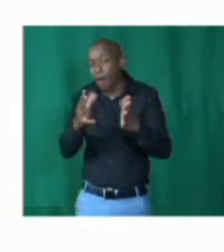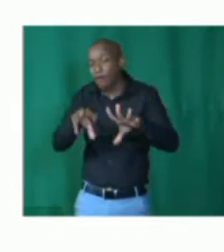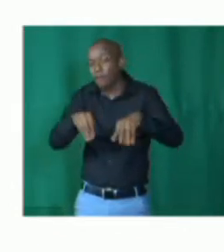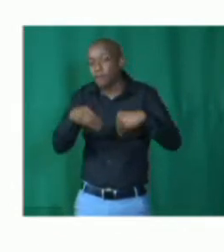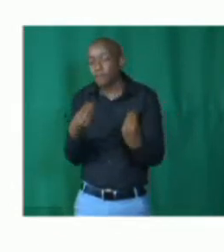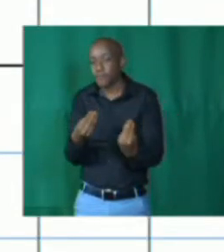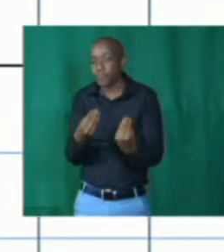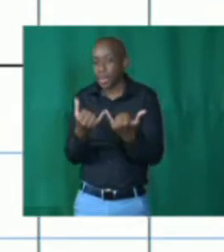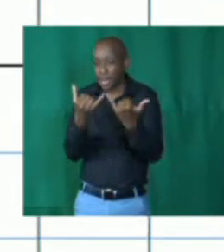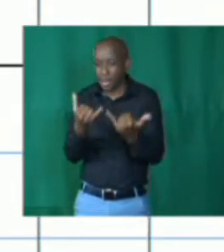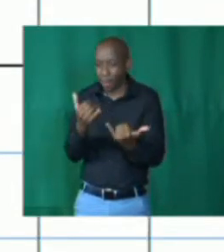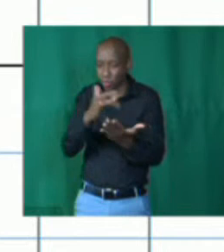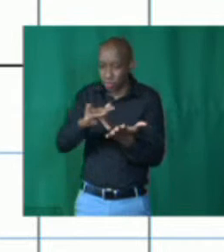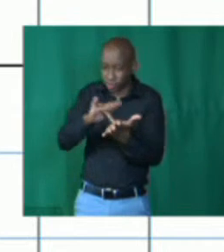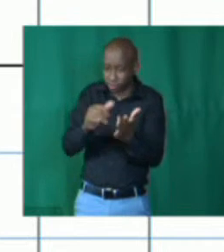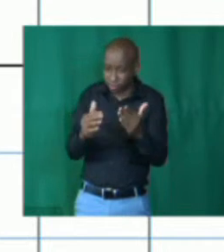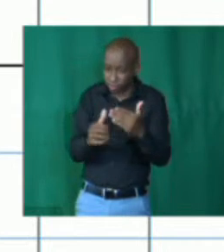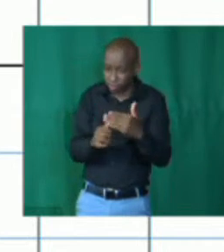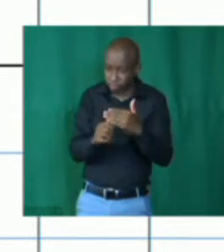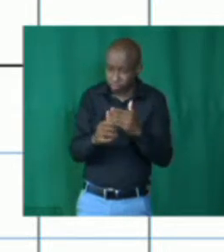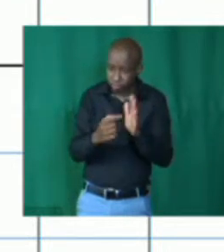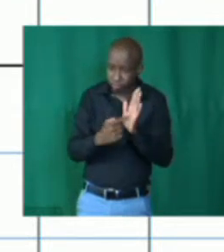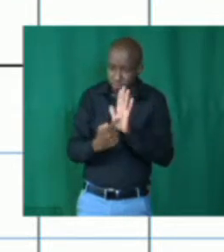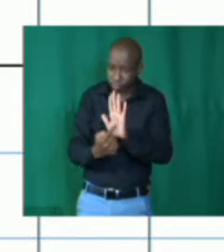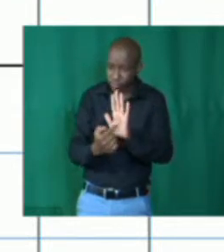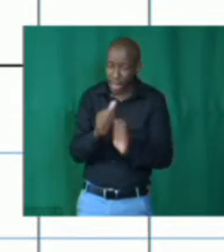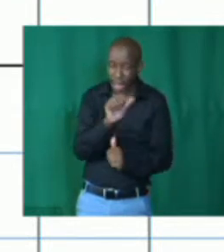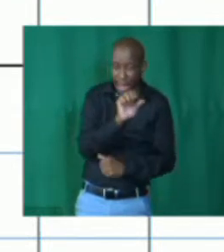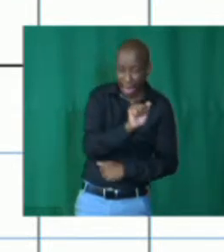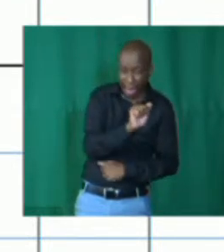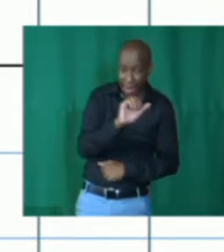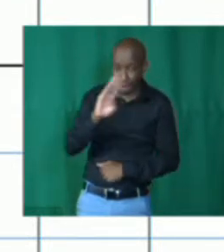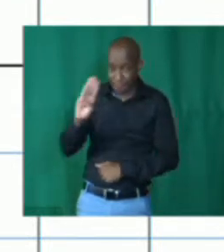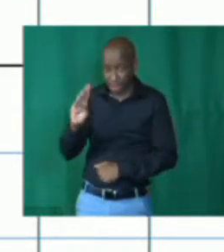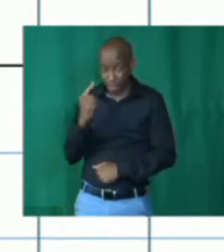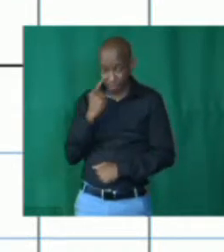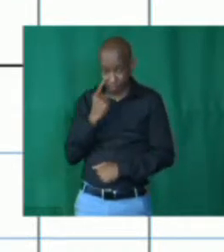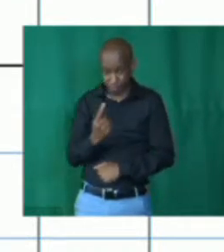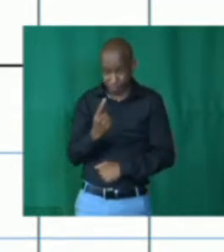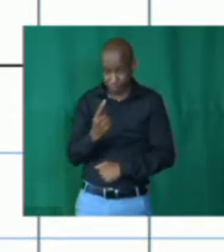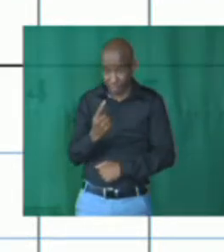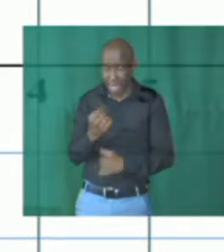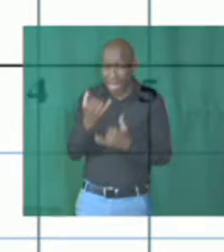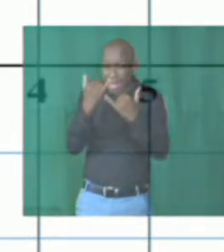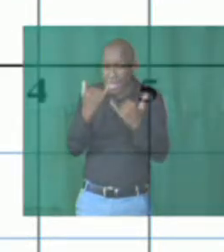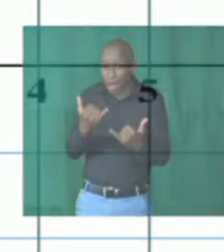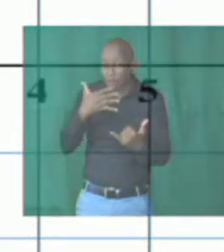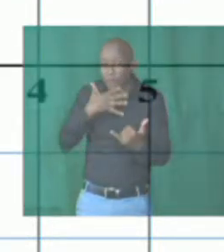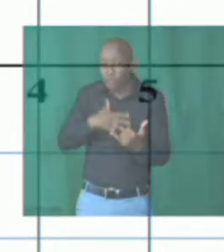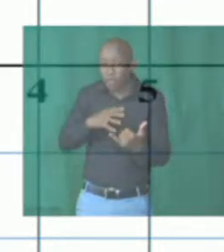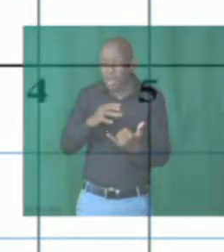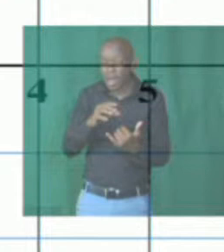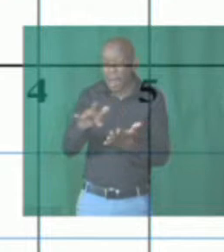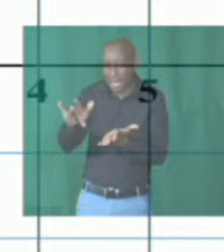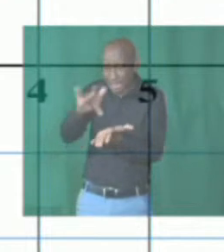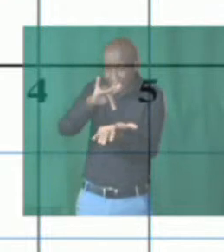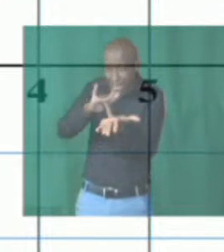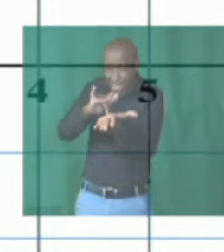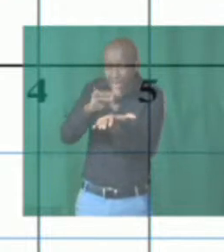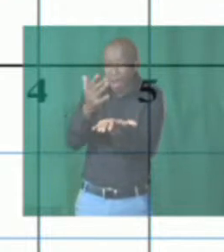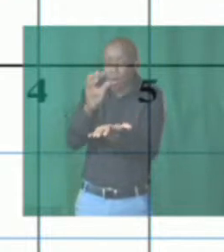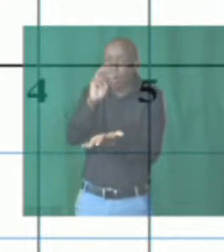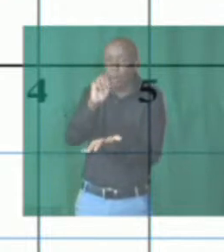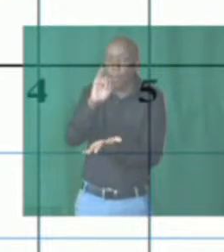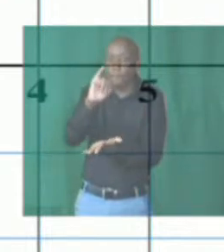So here is our example. We are given this line segment AB. We are asked to find the coordinate of the midpoint. Okay, what